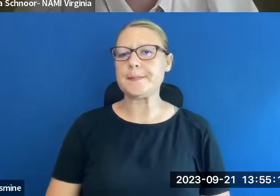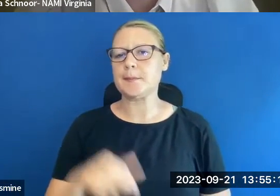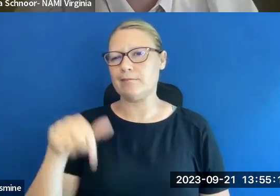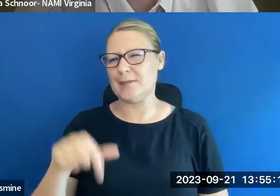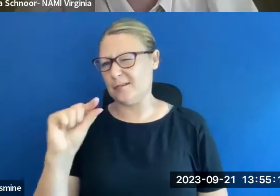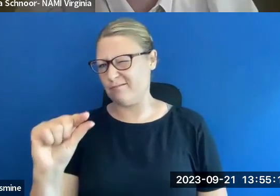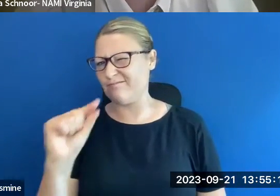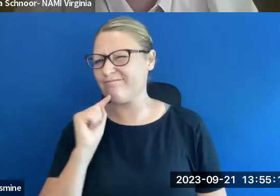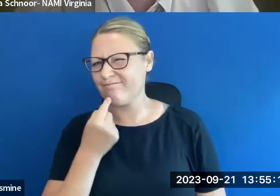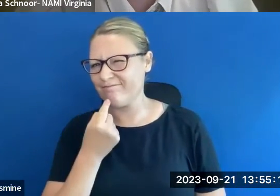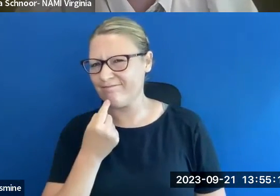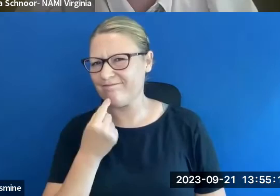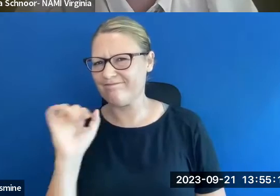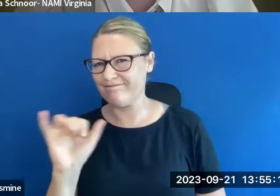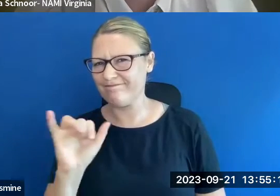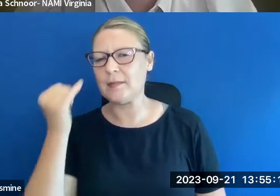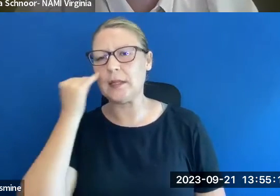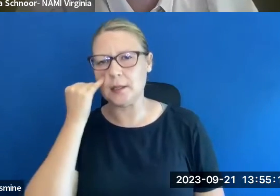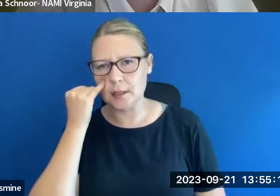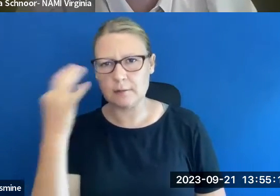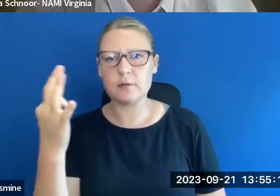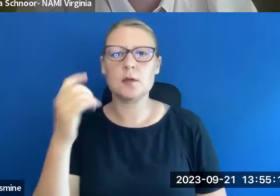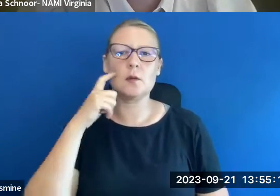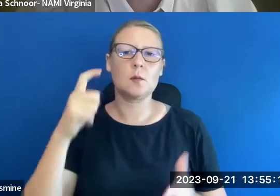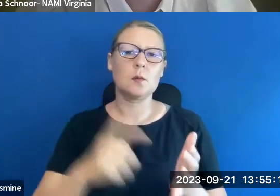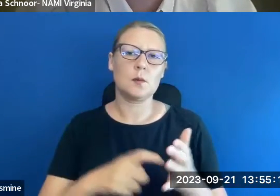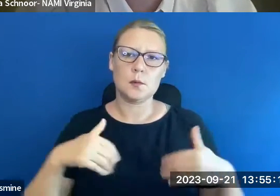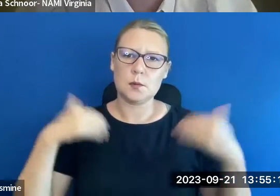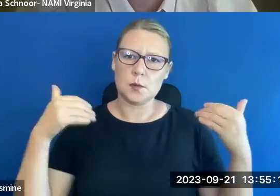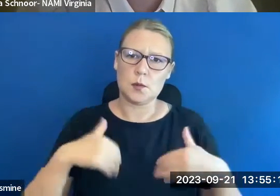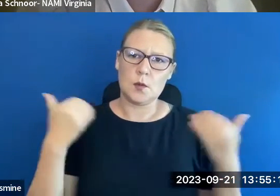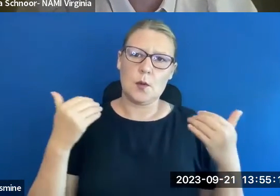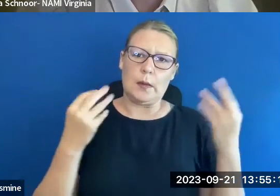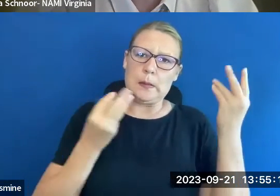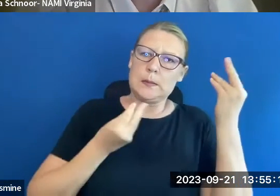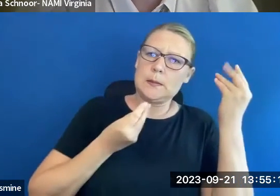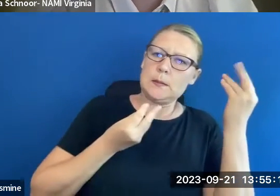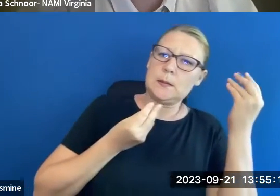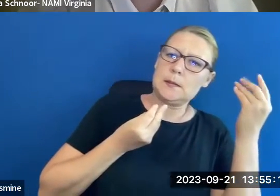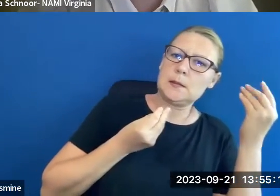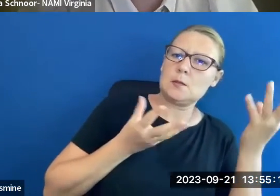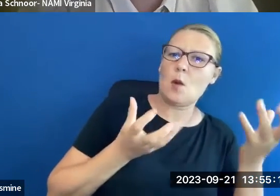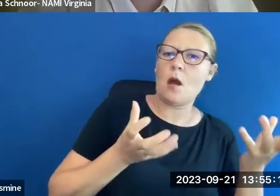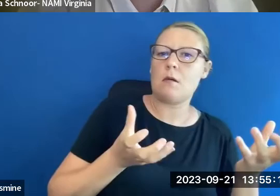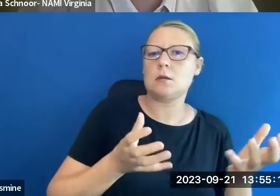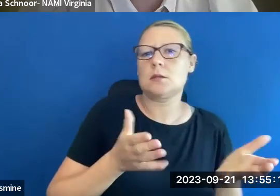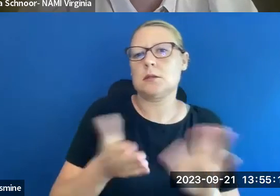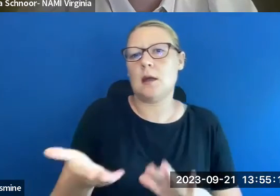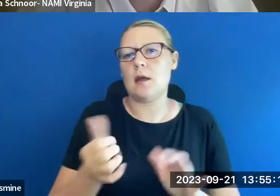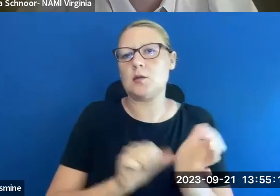you're noticing your youth exhibiting symptoms of suicidal ideation, I have learned